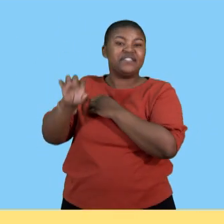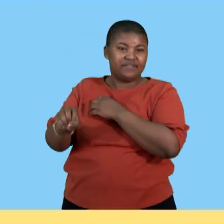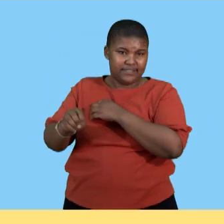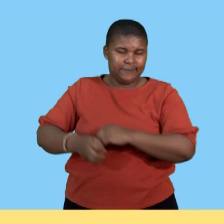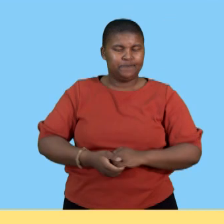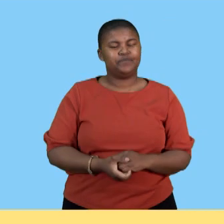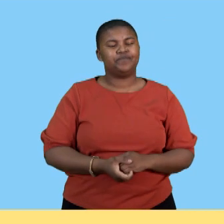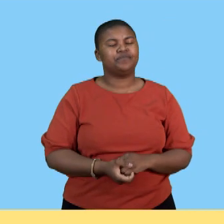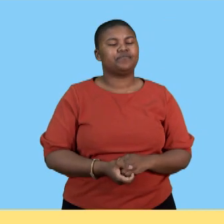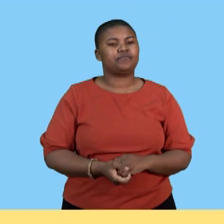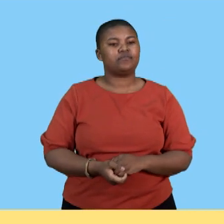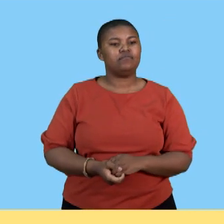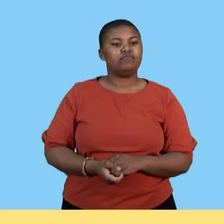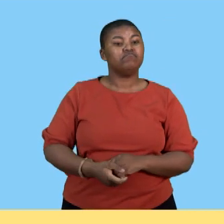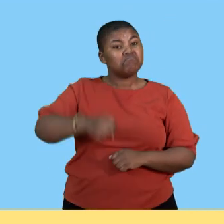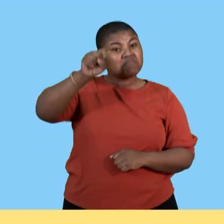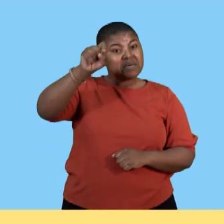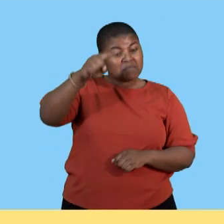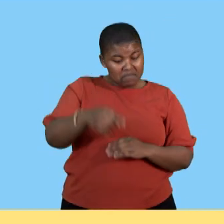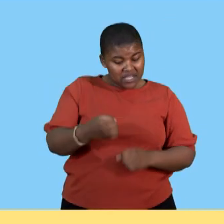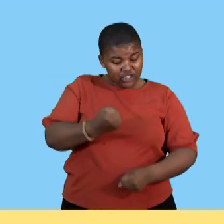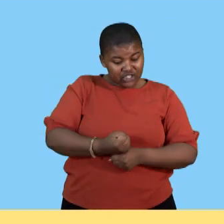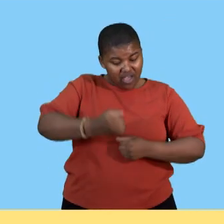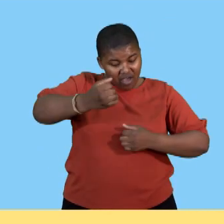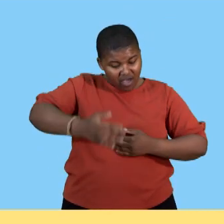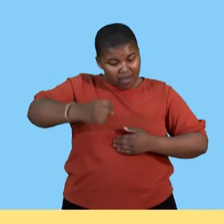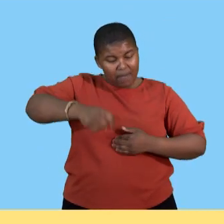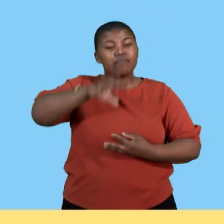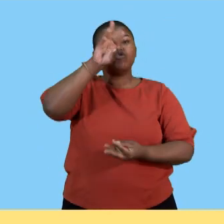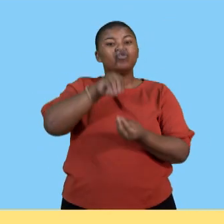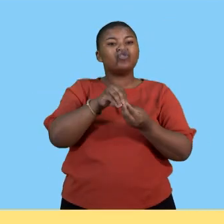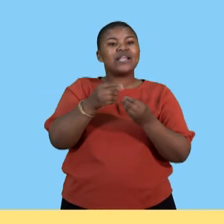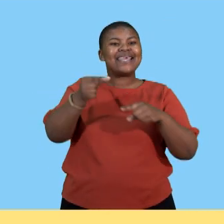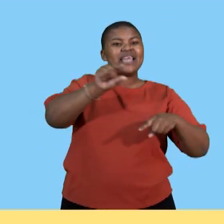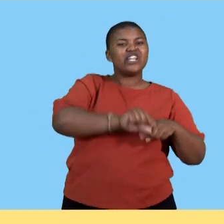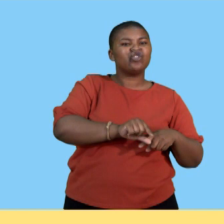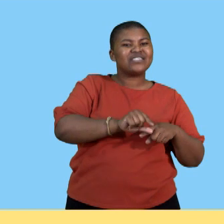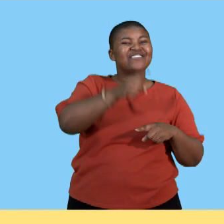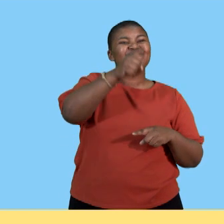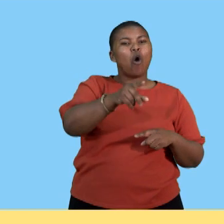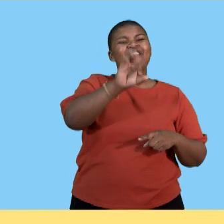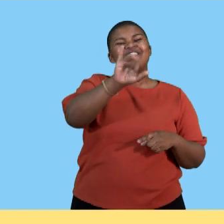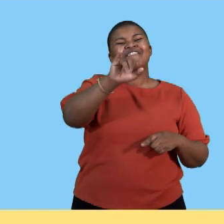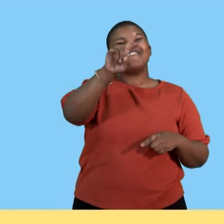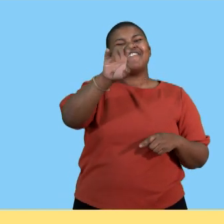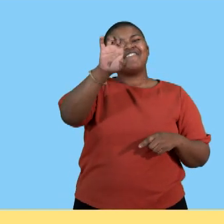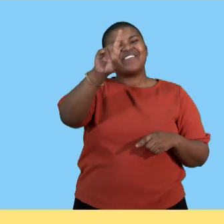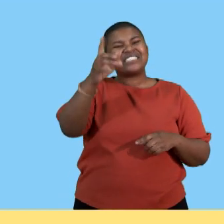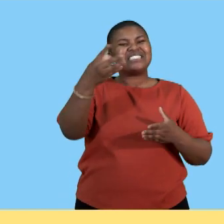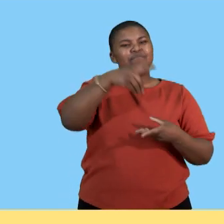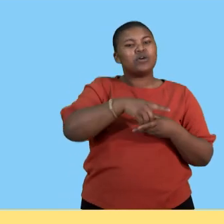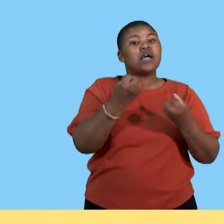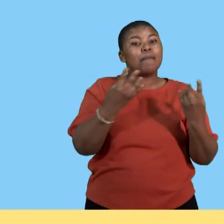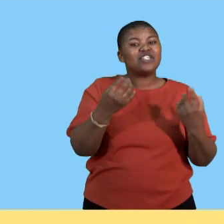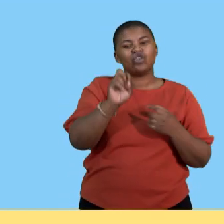750. So for this year, our total interest on fixed deposit is